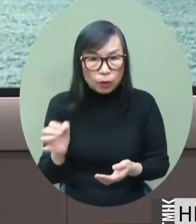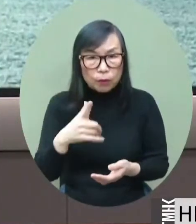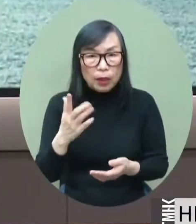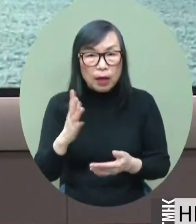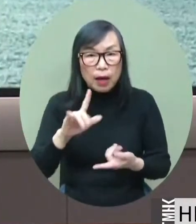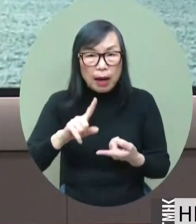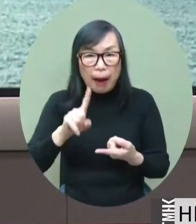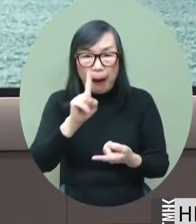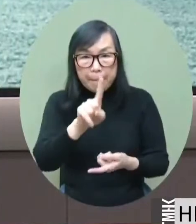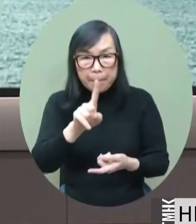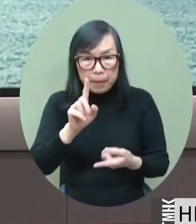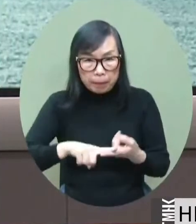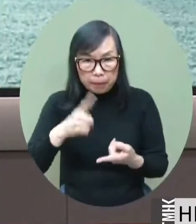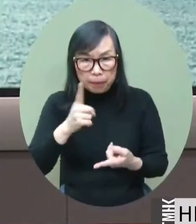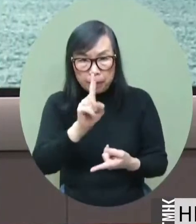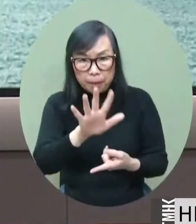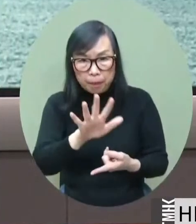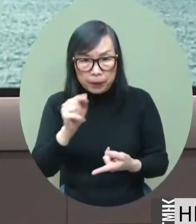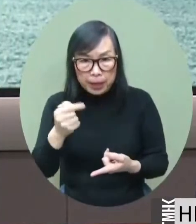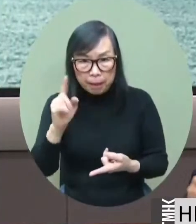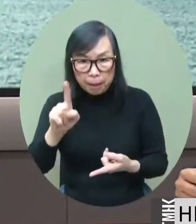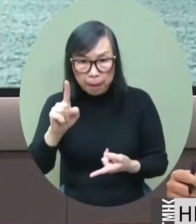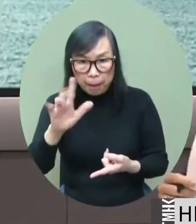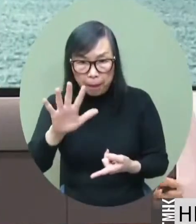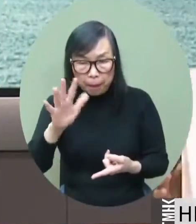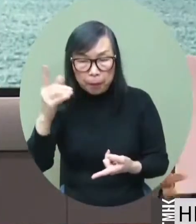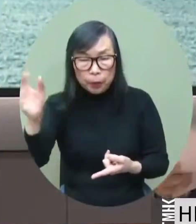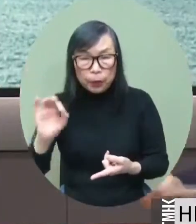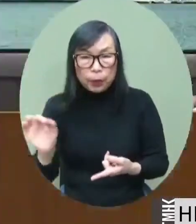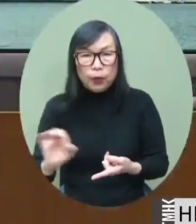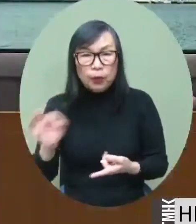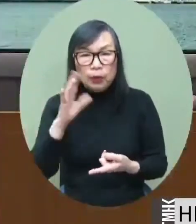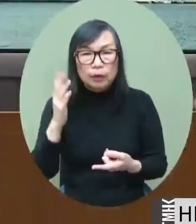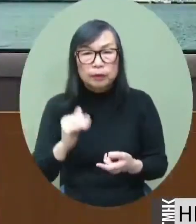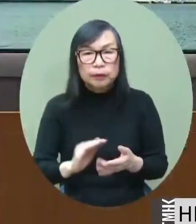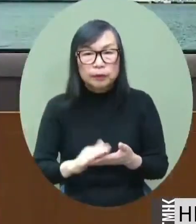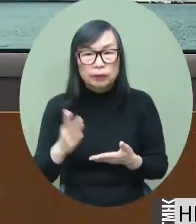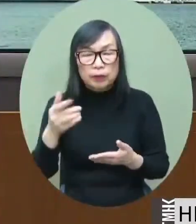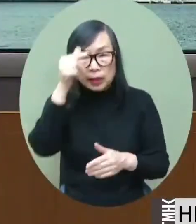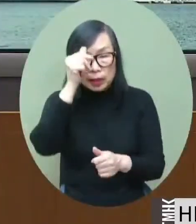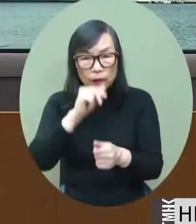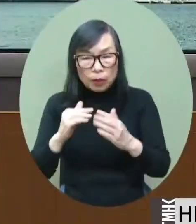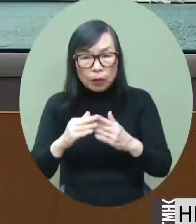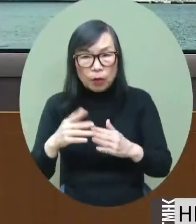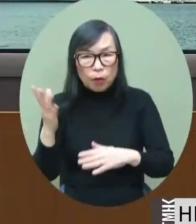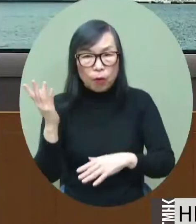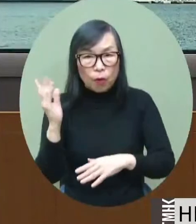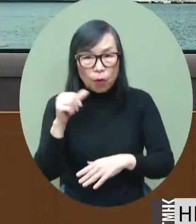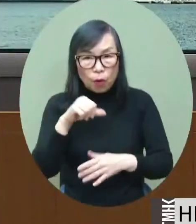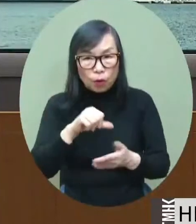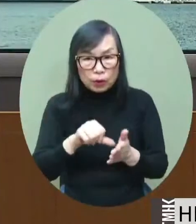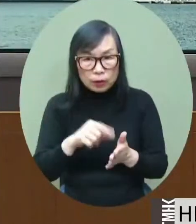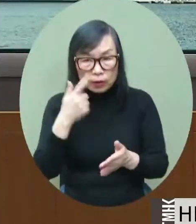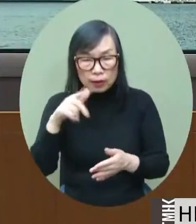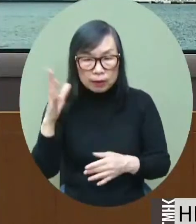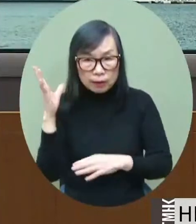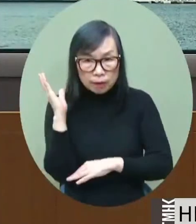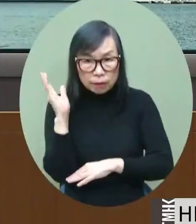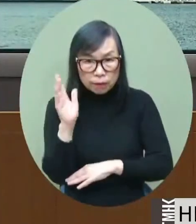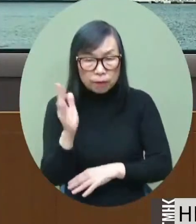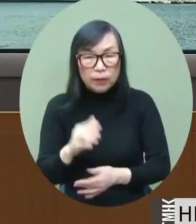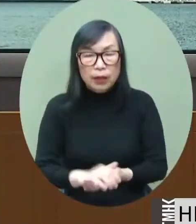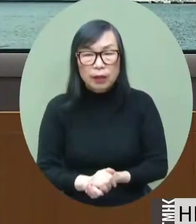above, there is a difference of 5.5 times. Dr. Lau will report to us the situation with HA.